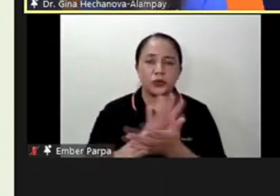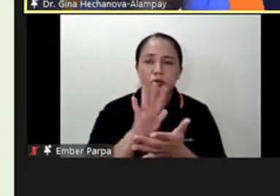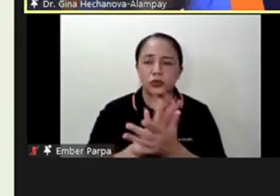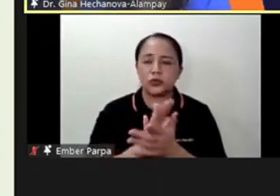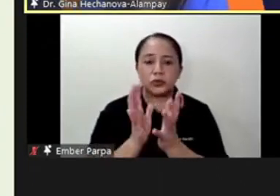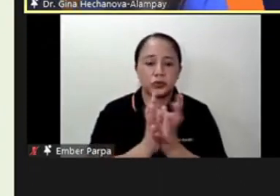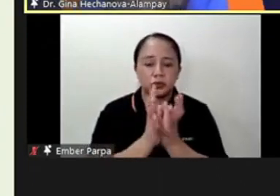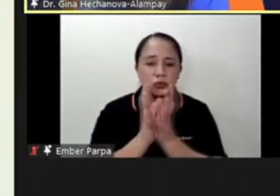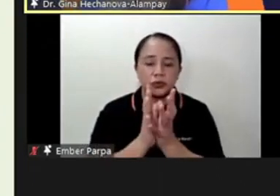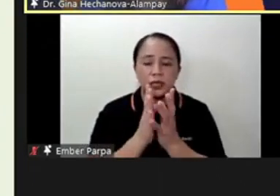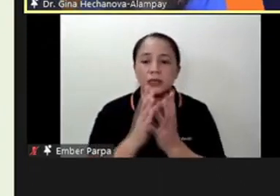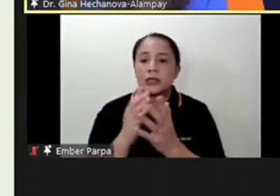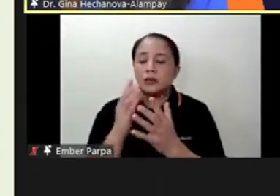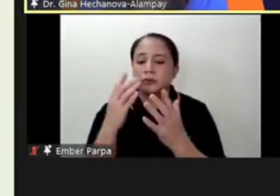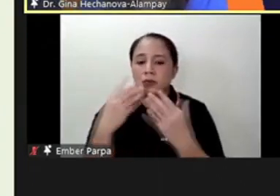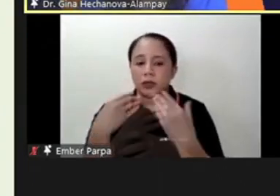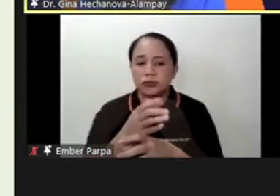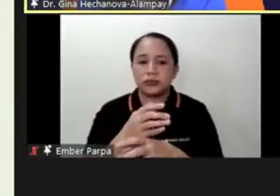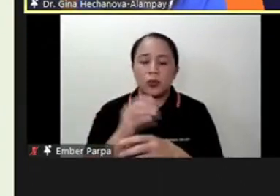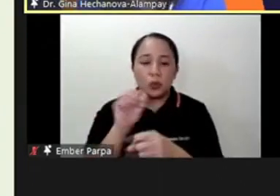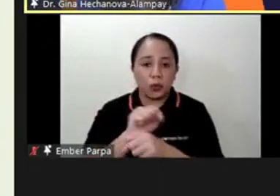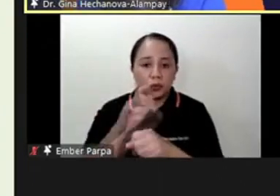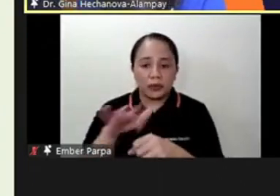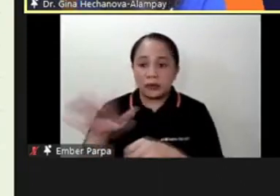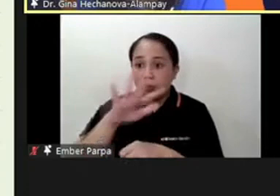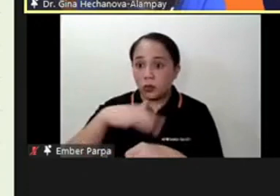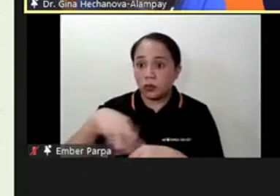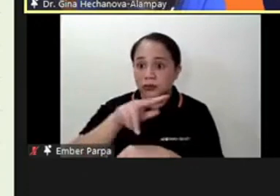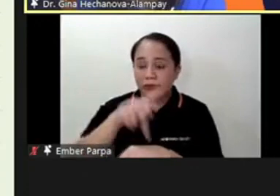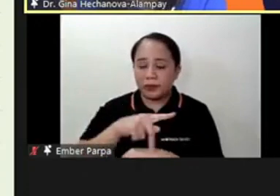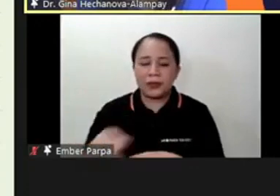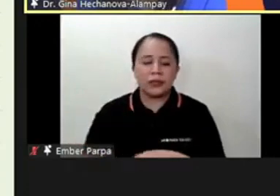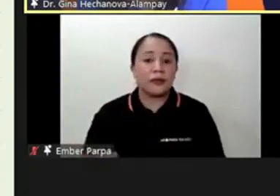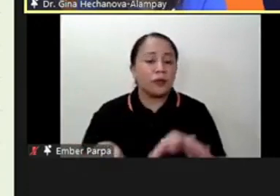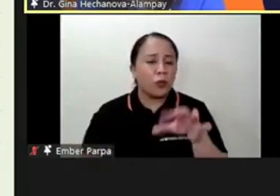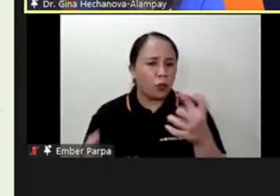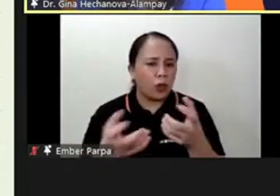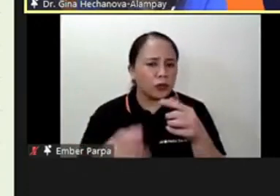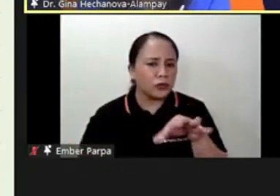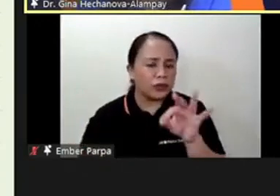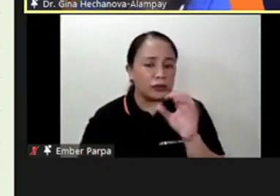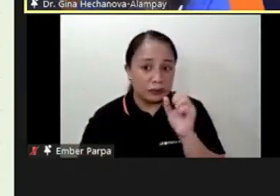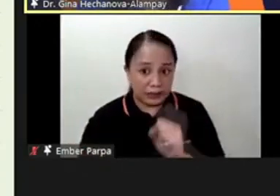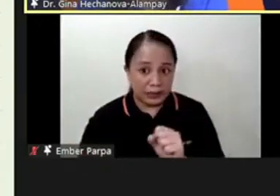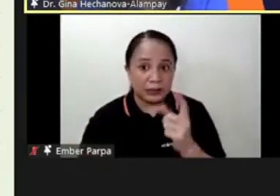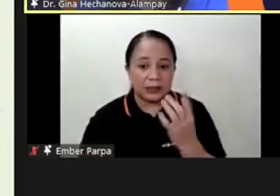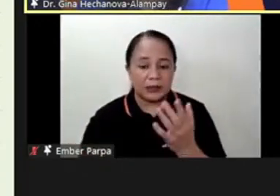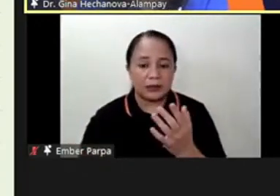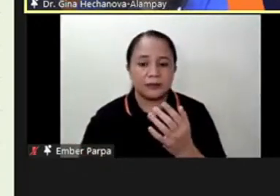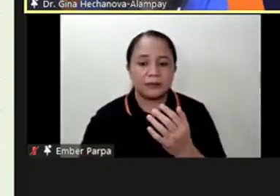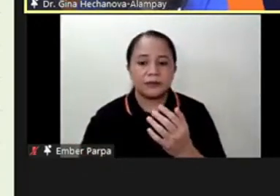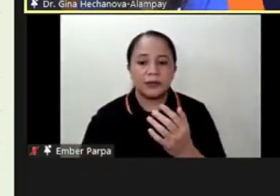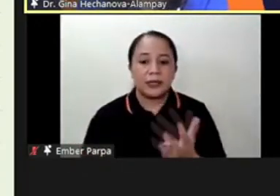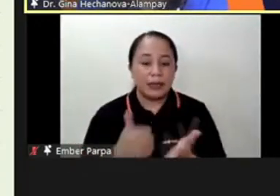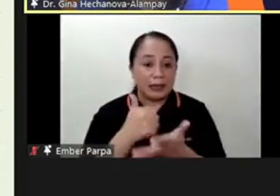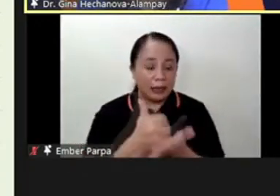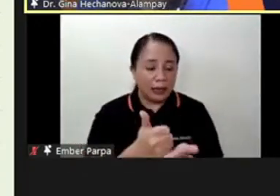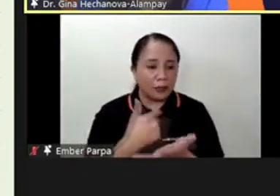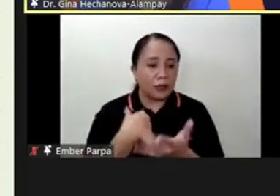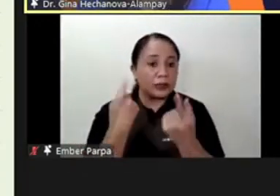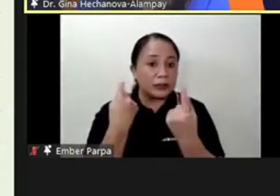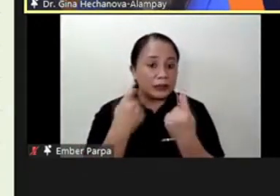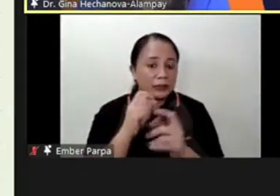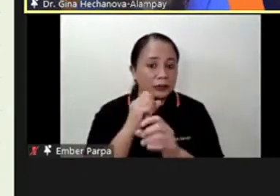healthcare, and in the workplace across the country. And we wanted to find out, nakakatulong ba? Because what we are trying to do is